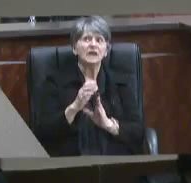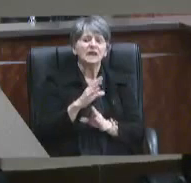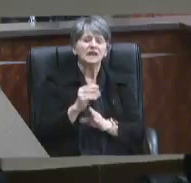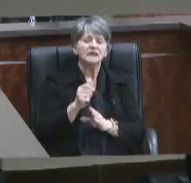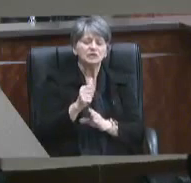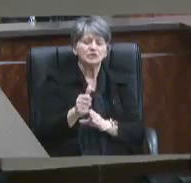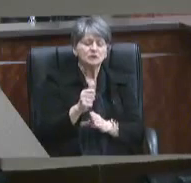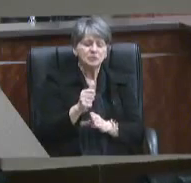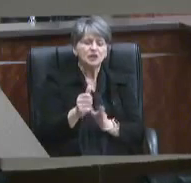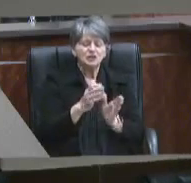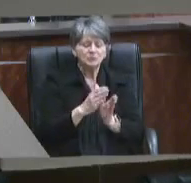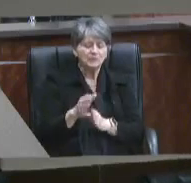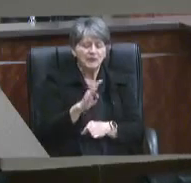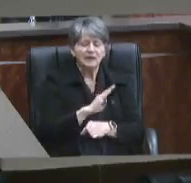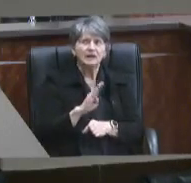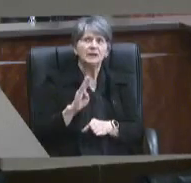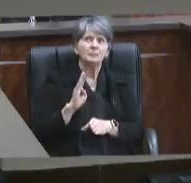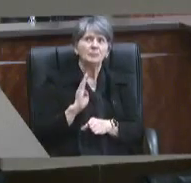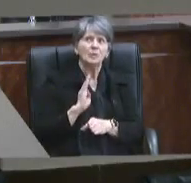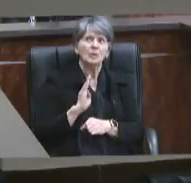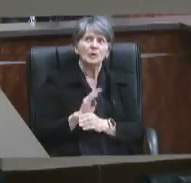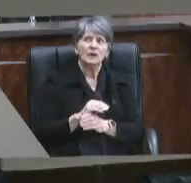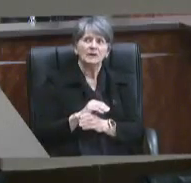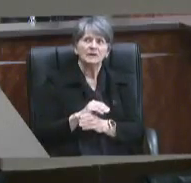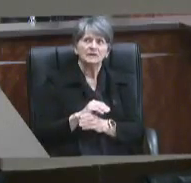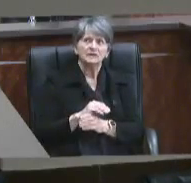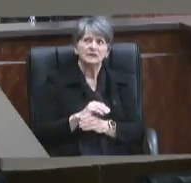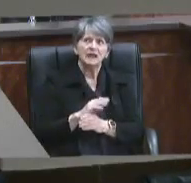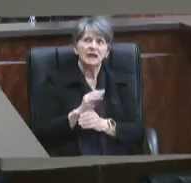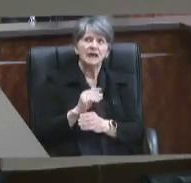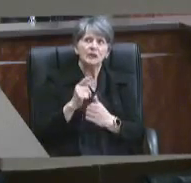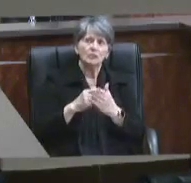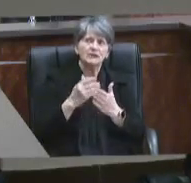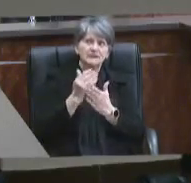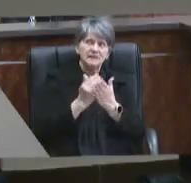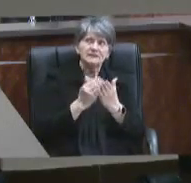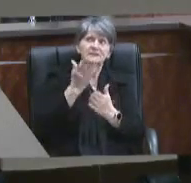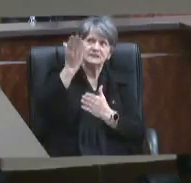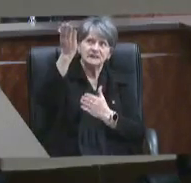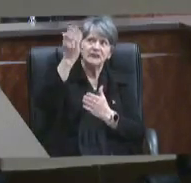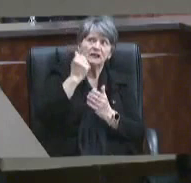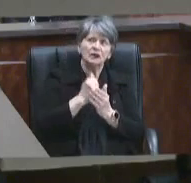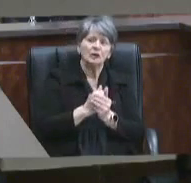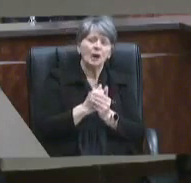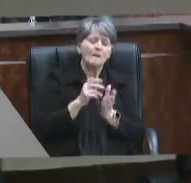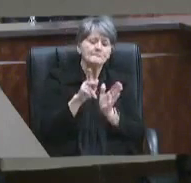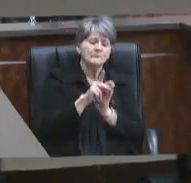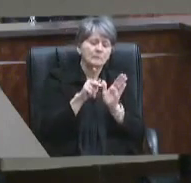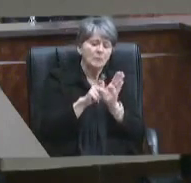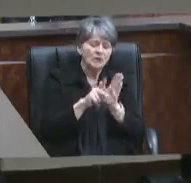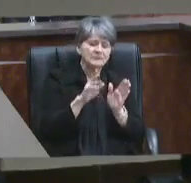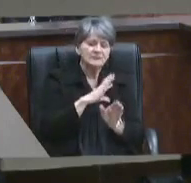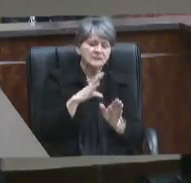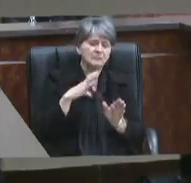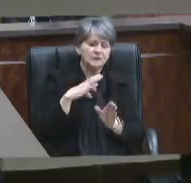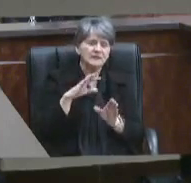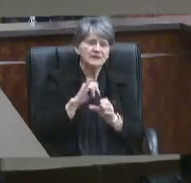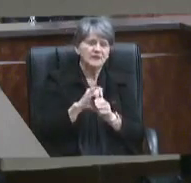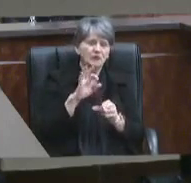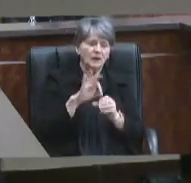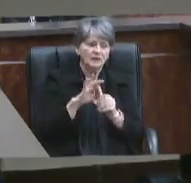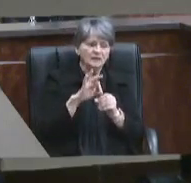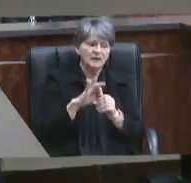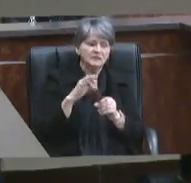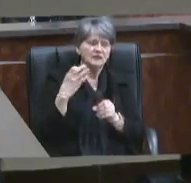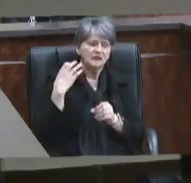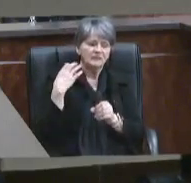Transportation Planning Board, MWAC, and the following that are listed there are policy committees that are elected officials from throughout the region under